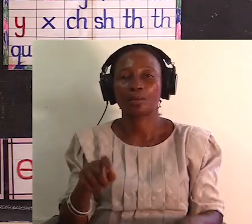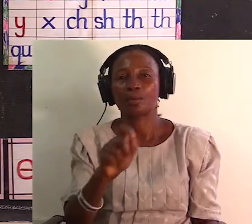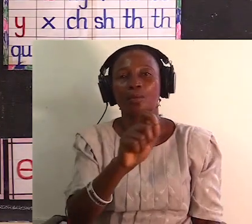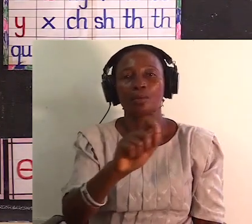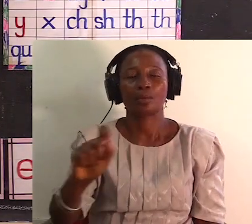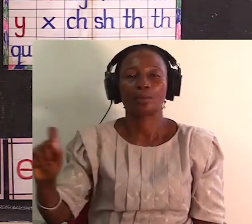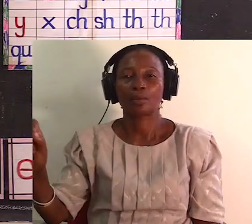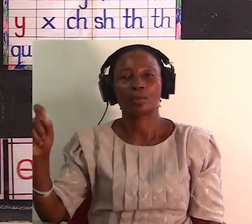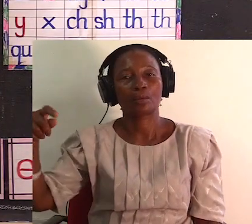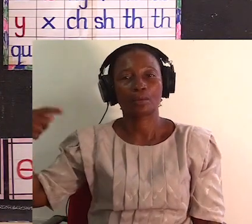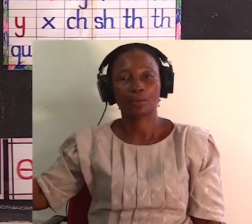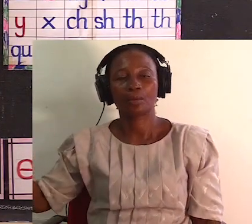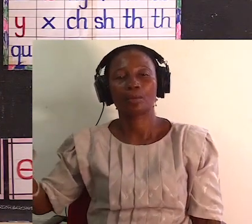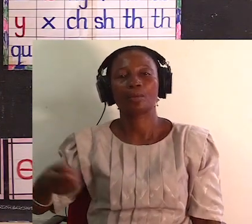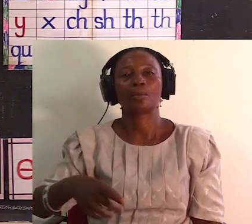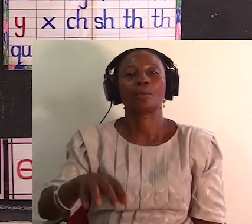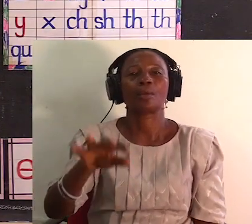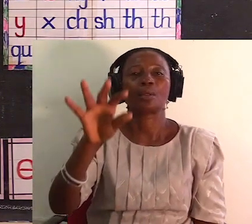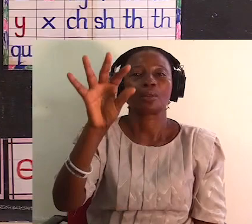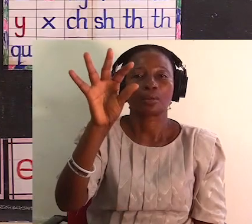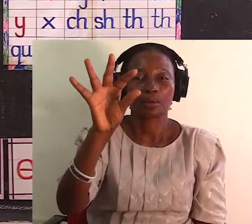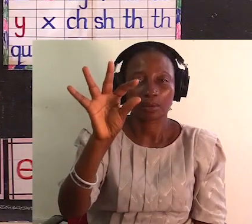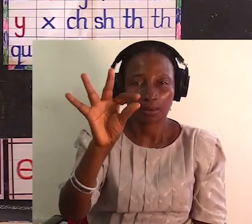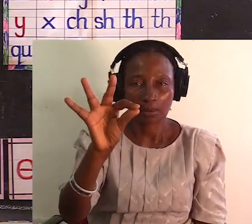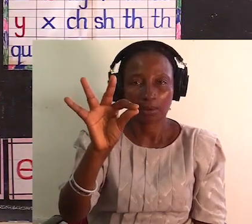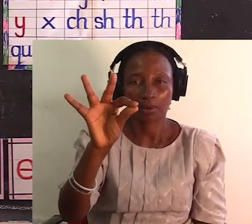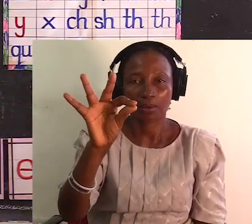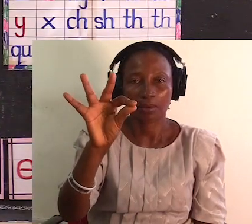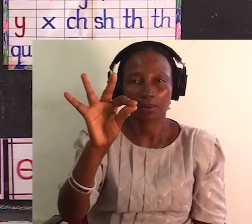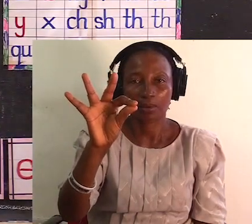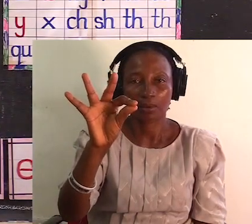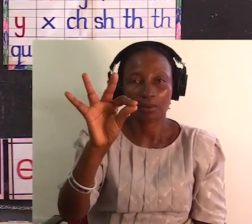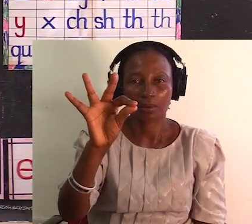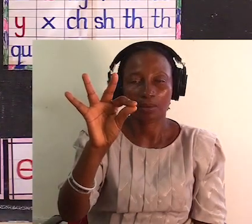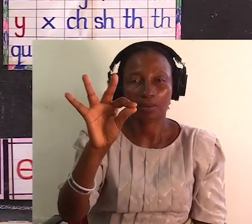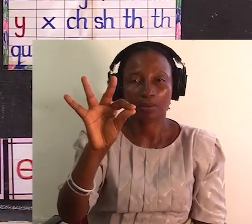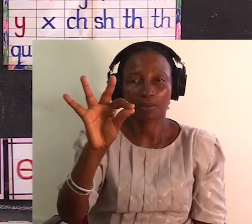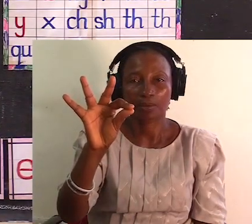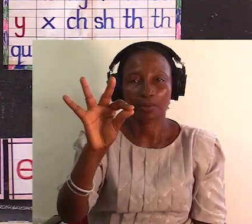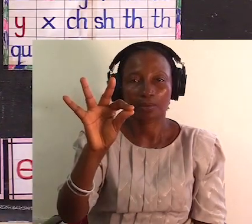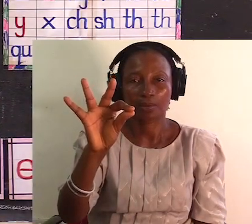write the letter sound T in another box.